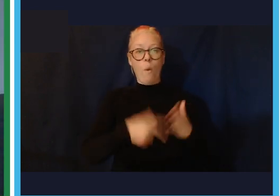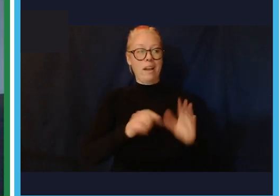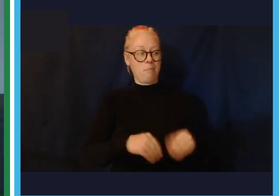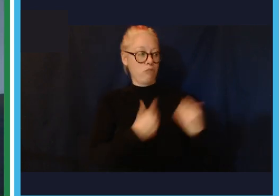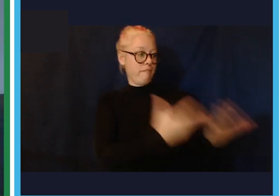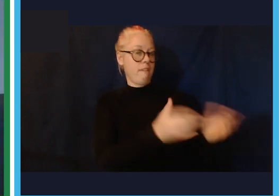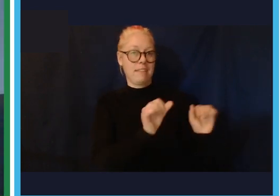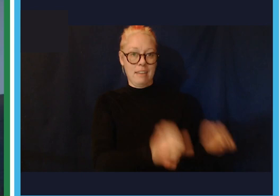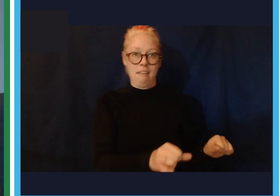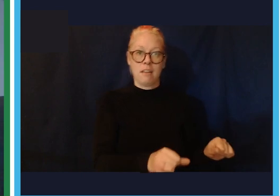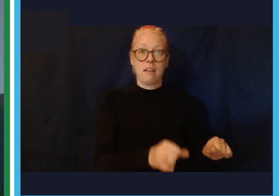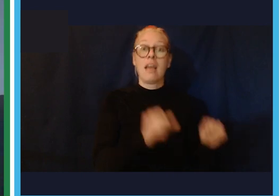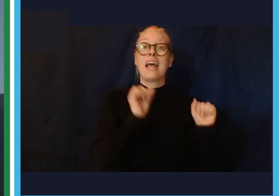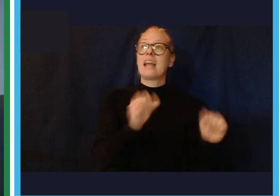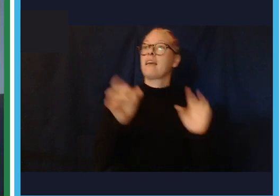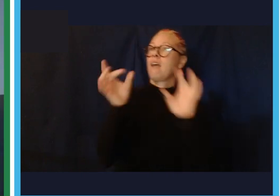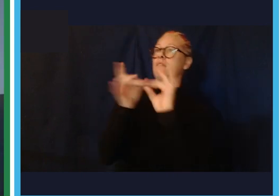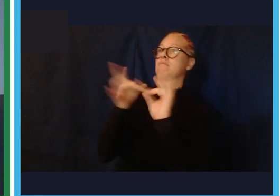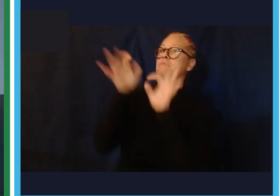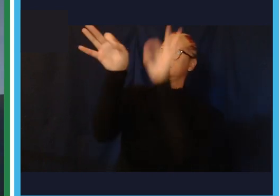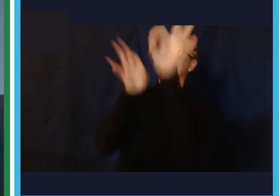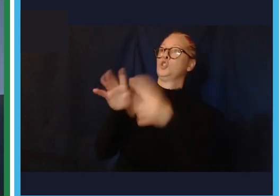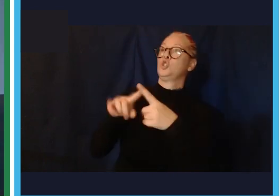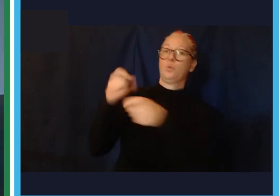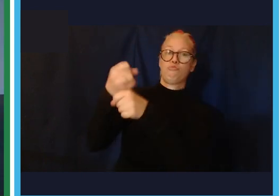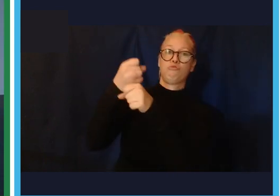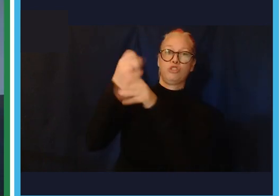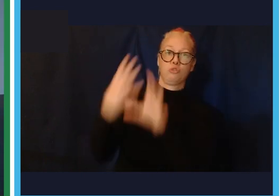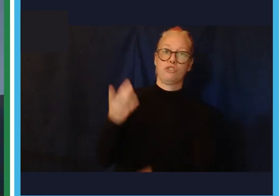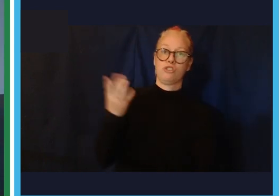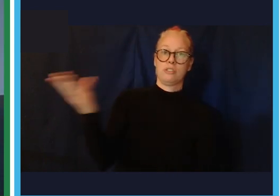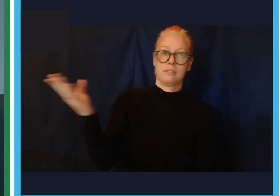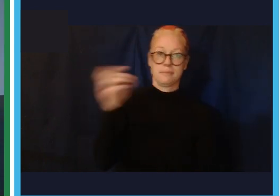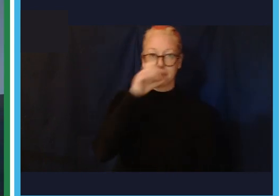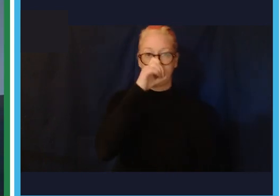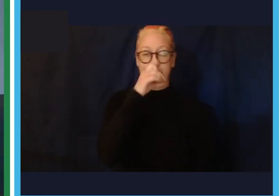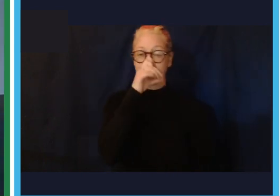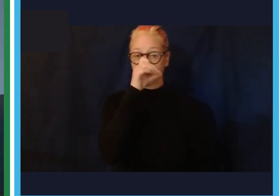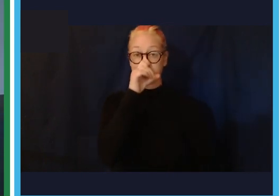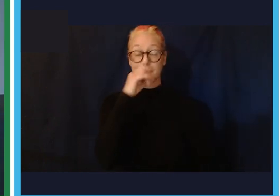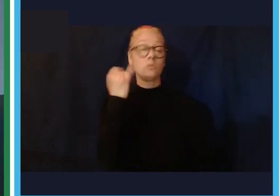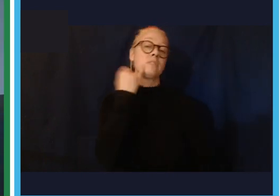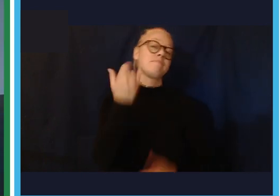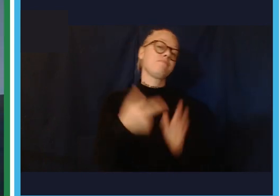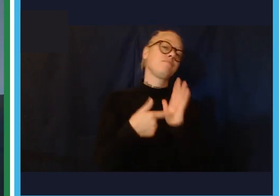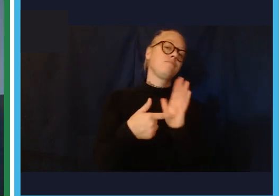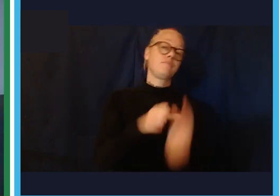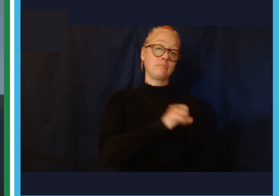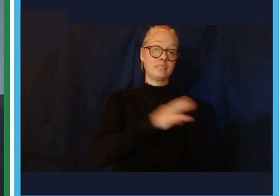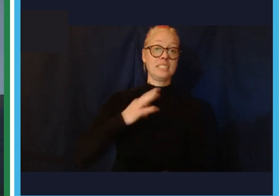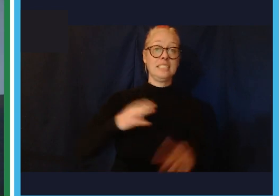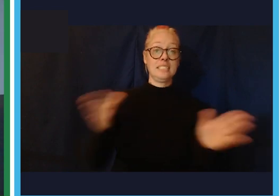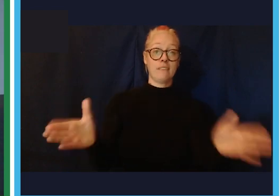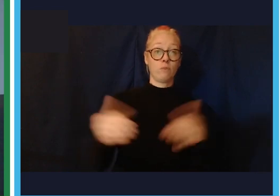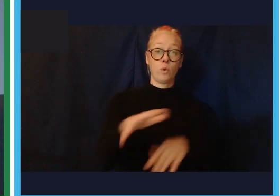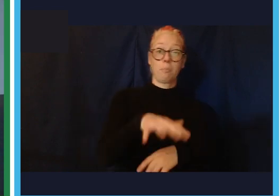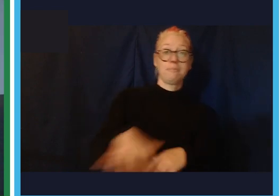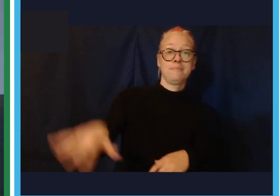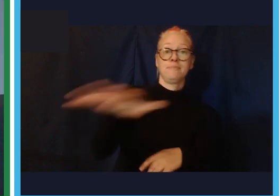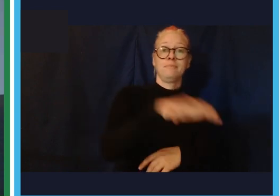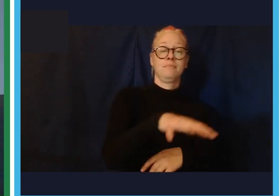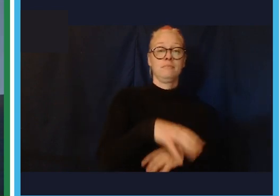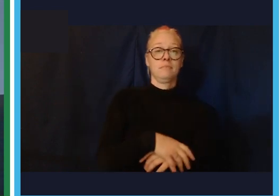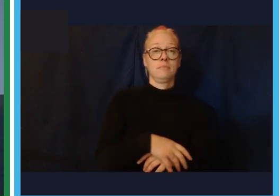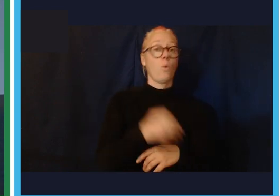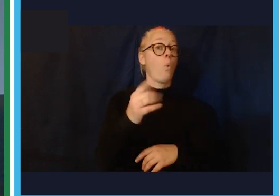having that interview, you know, and then they don't get an immediate